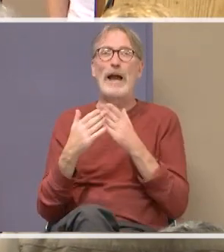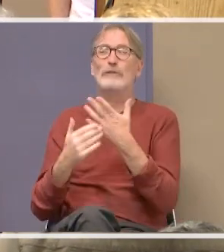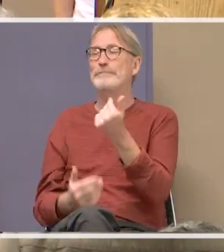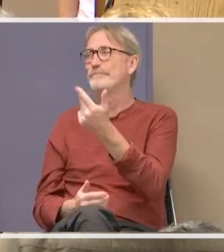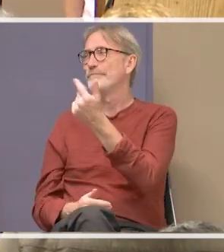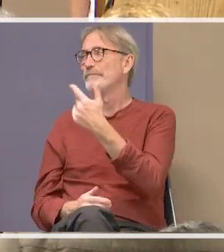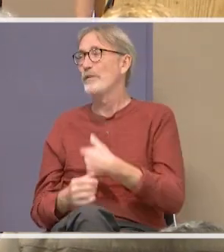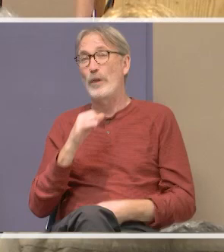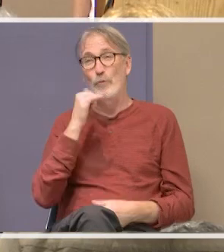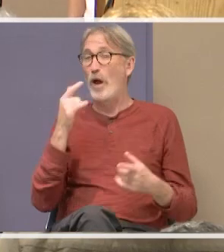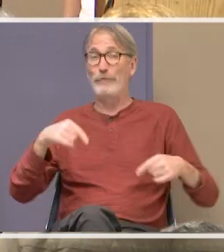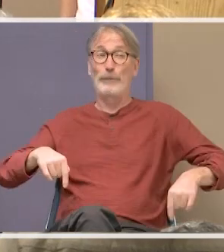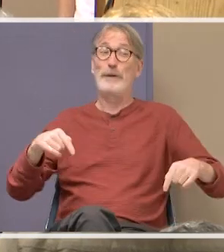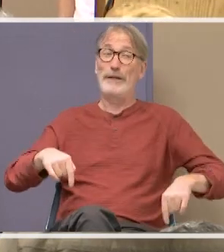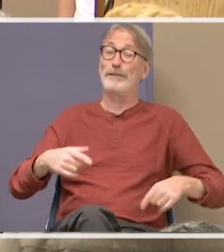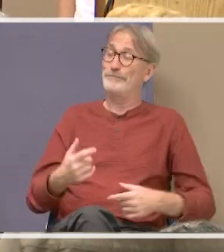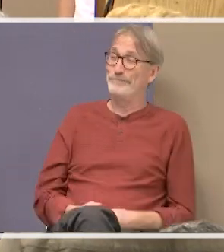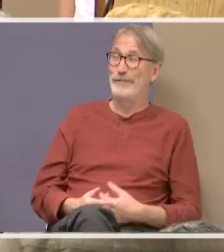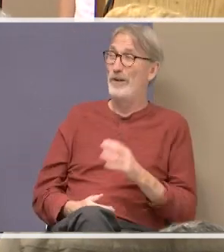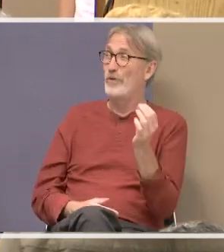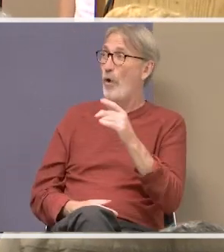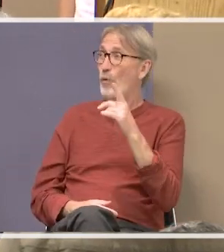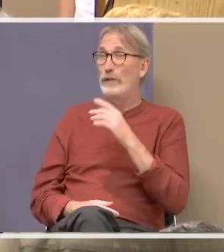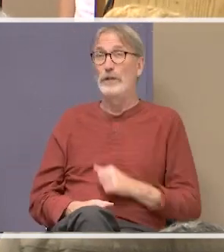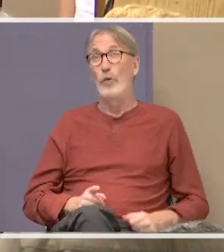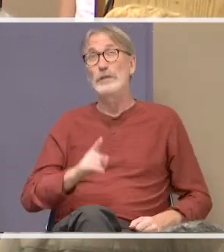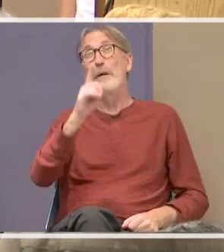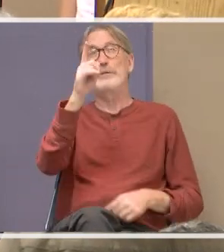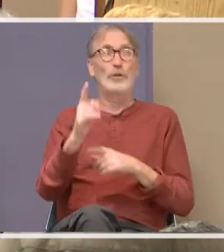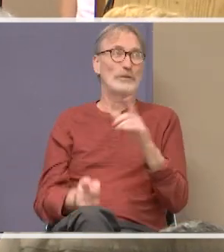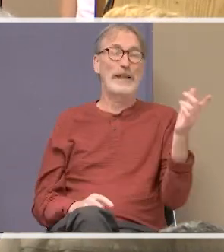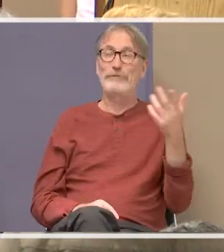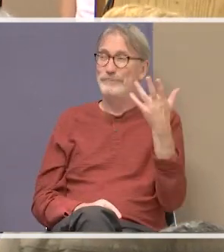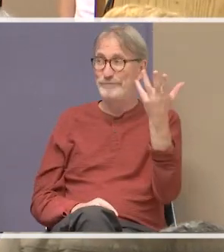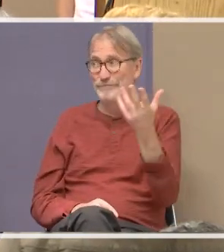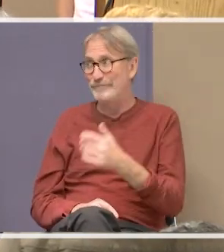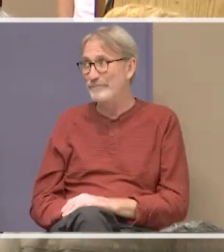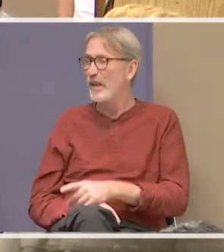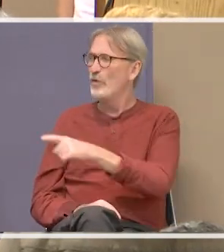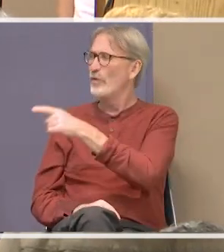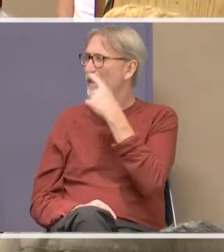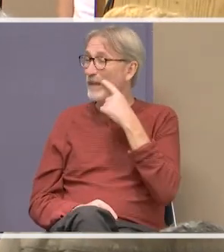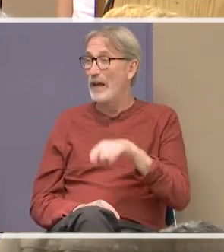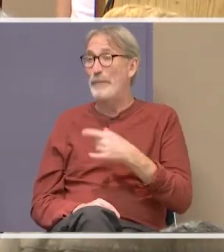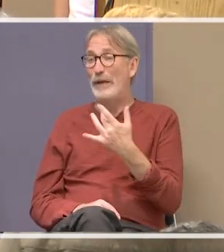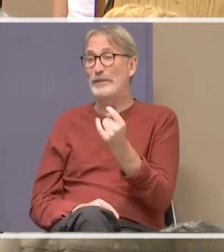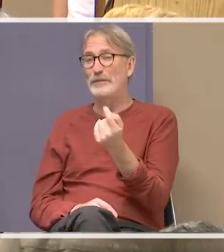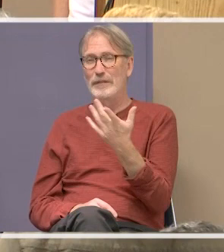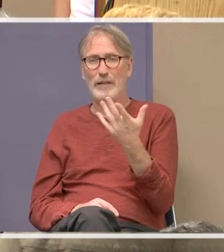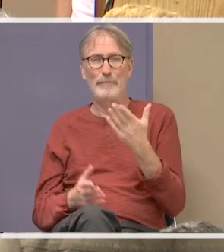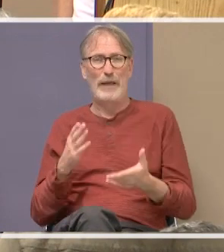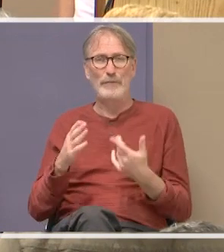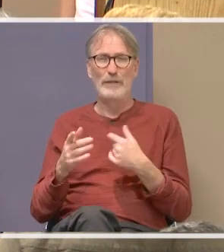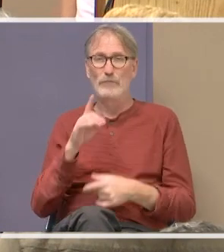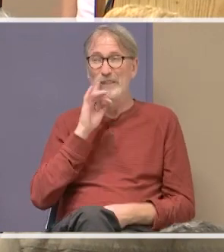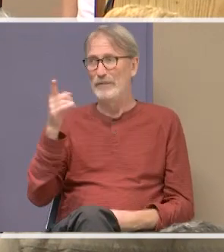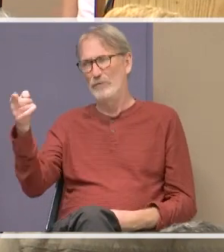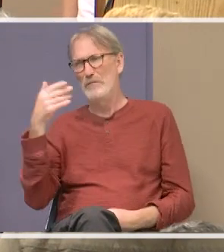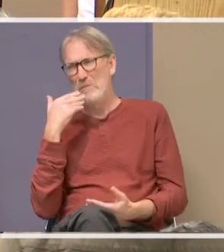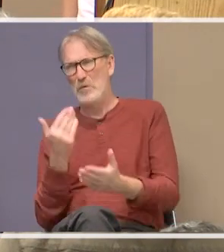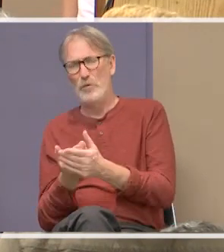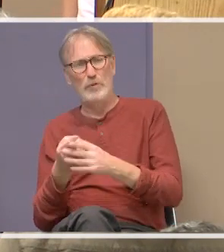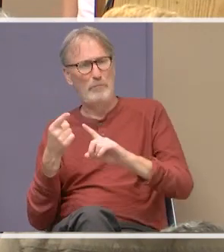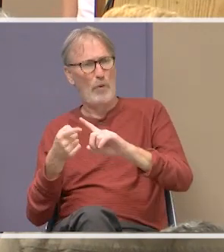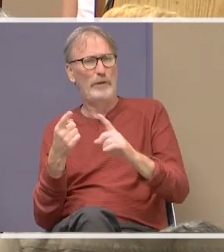They weren't from our neighborhood. No one in this room turns left except, so when you think about, Tracy really raises an